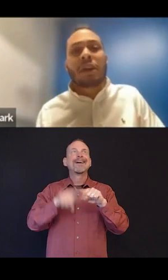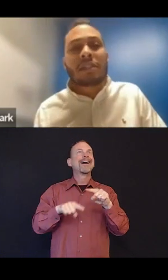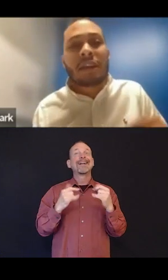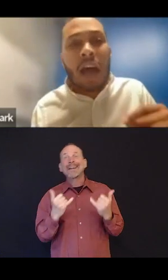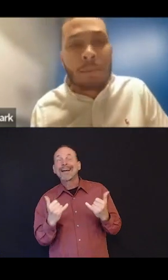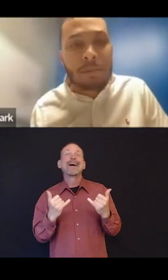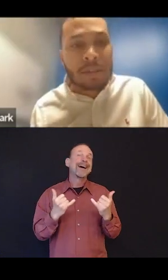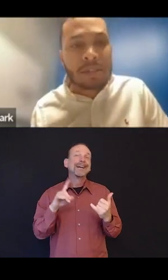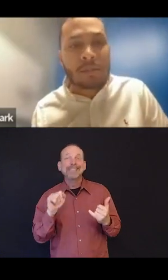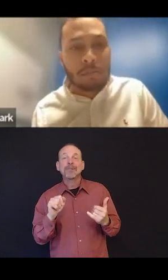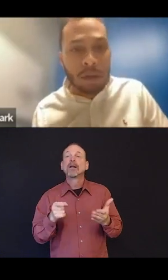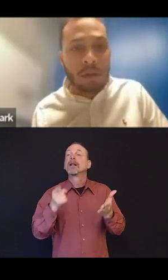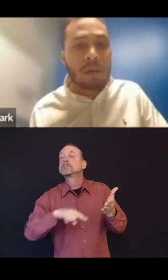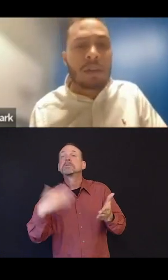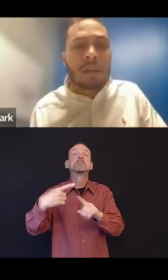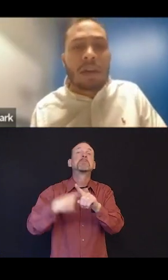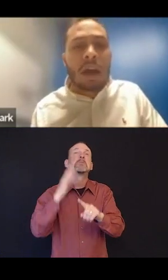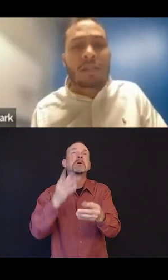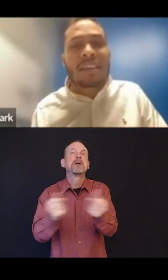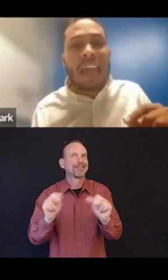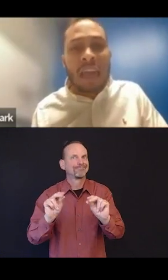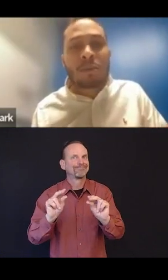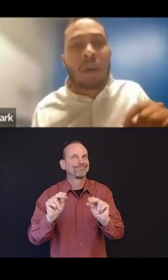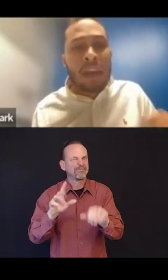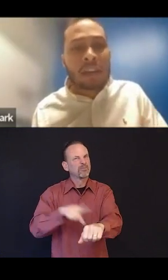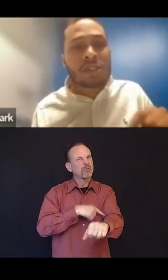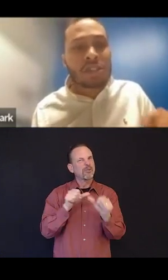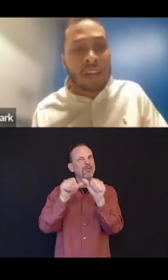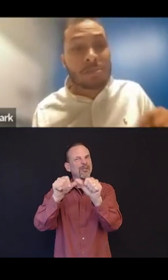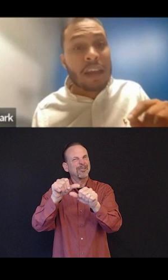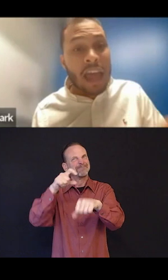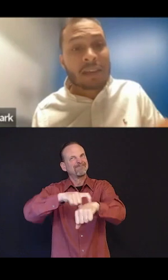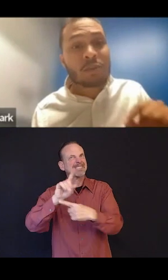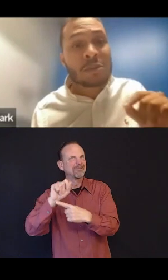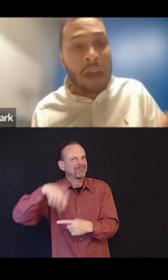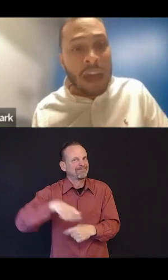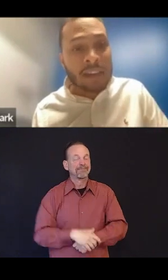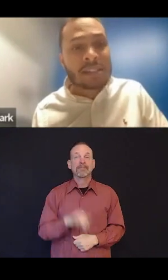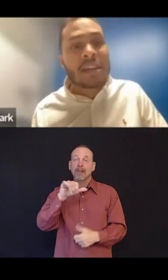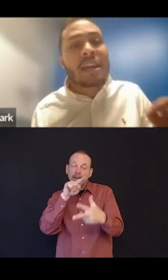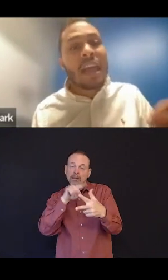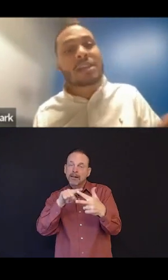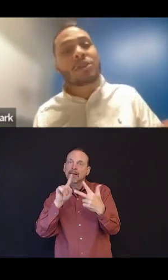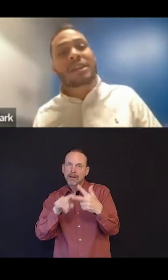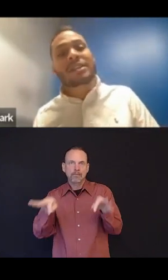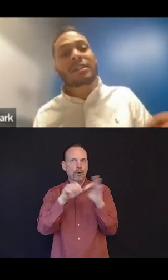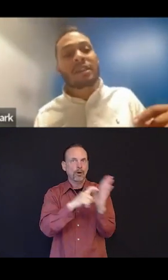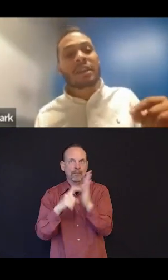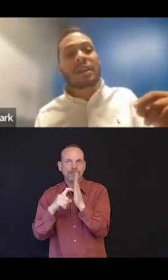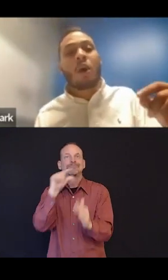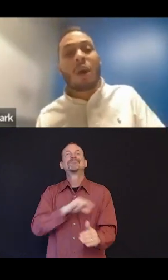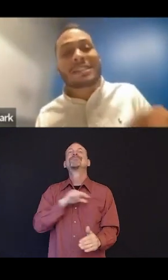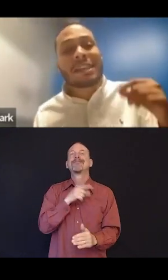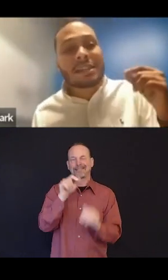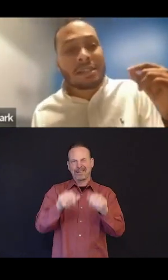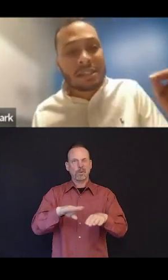last year in the omnibus bill, the Able Age Adjustment Act was passed, increasing